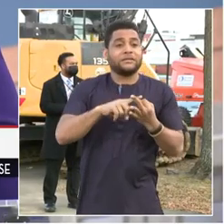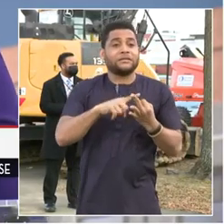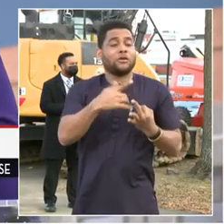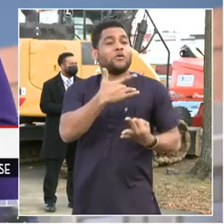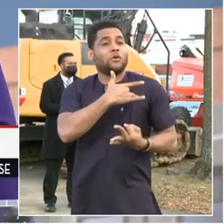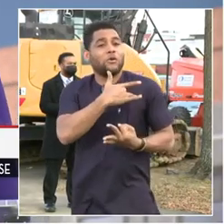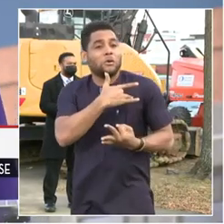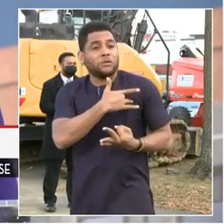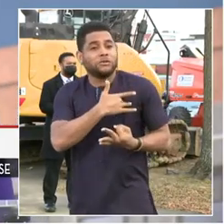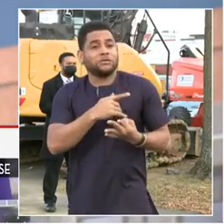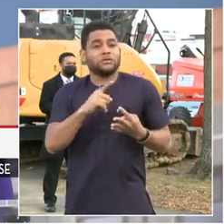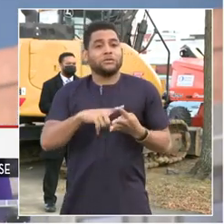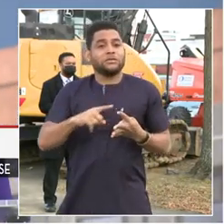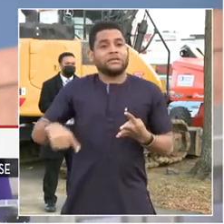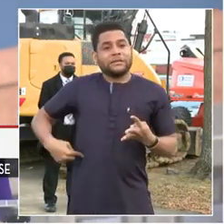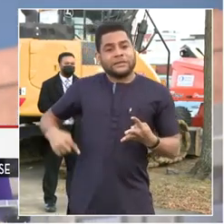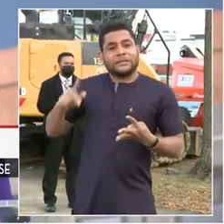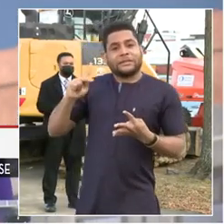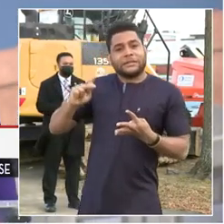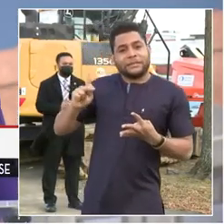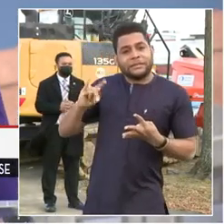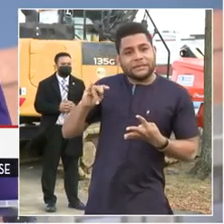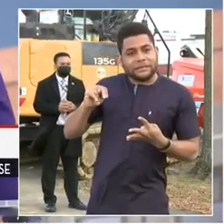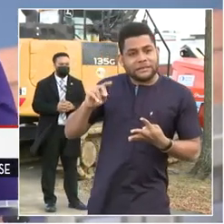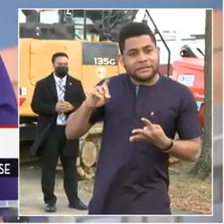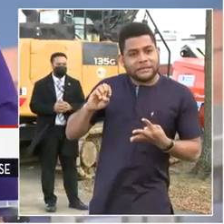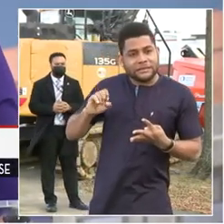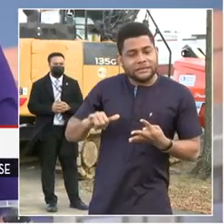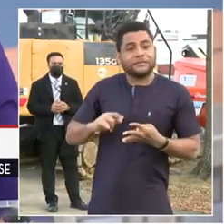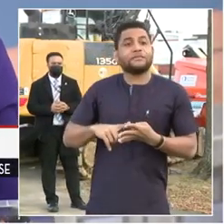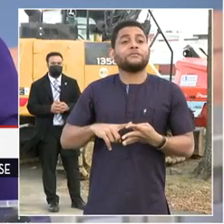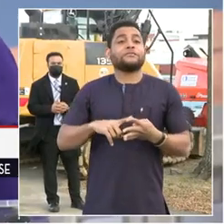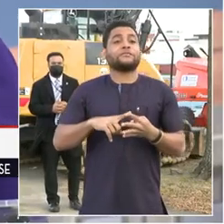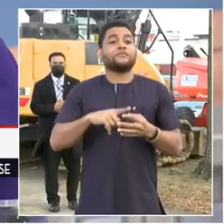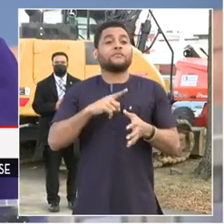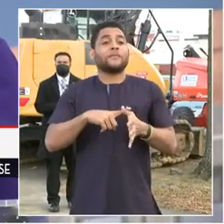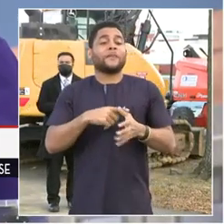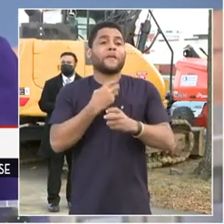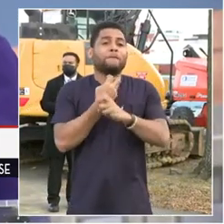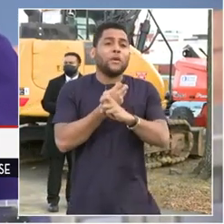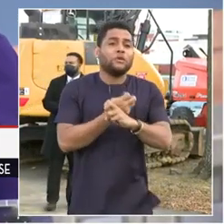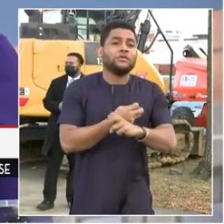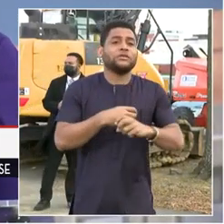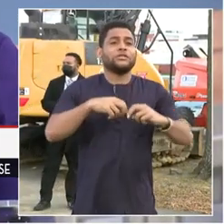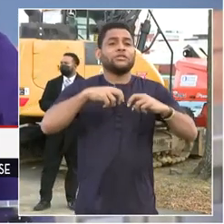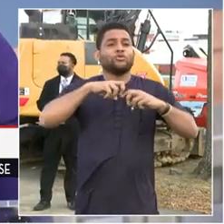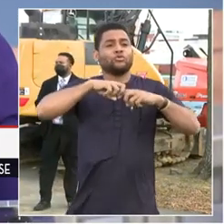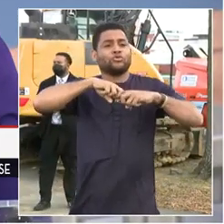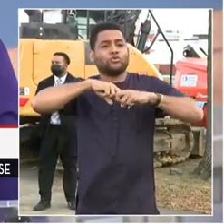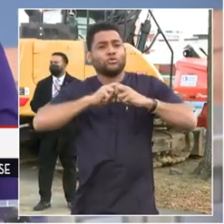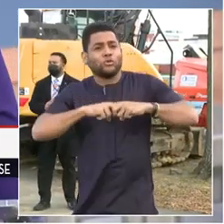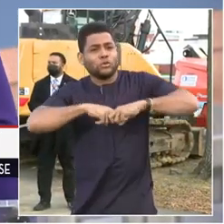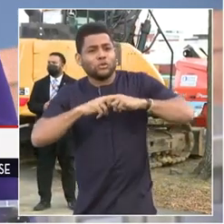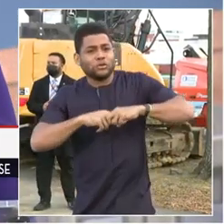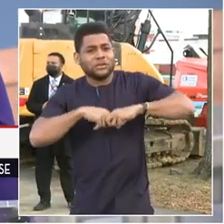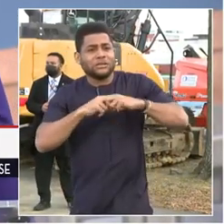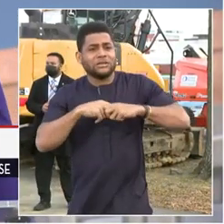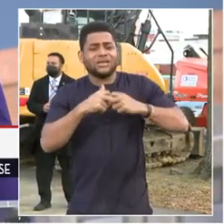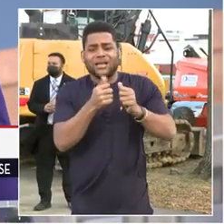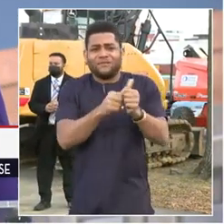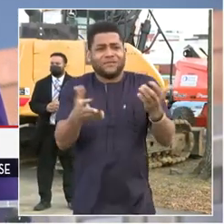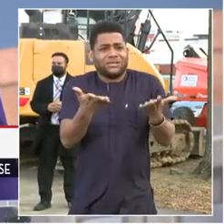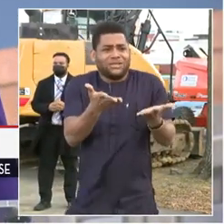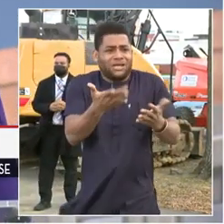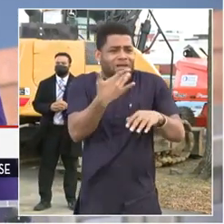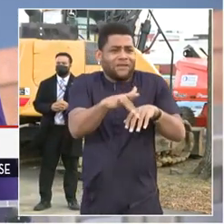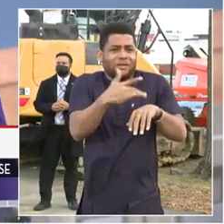joint and bone care, all staffed by practitioners from GW Medical Faculty Associates in